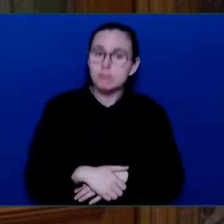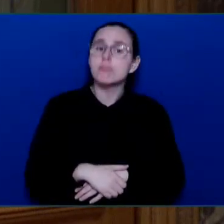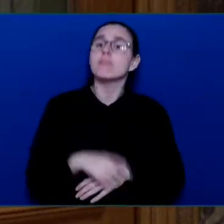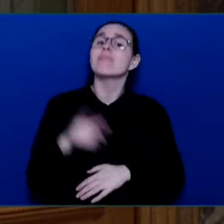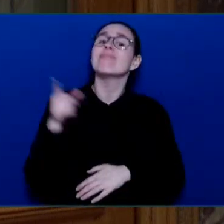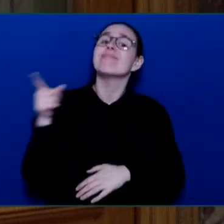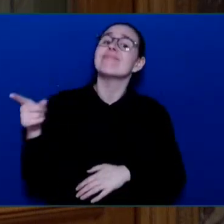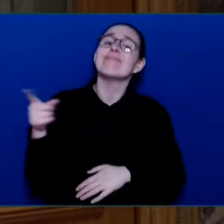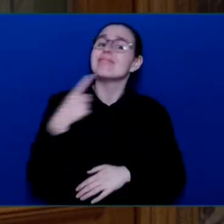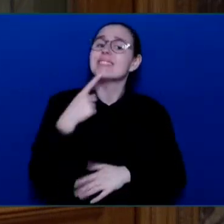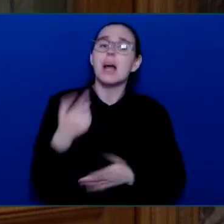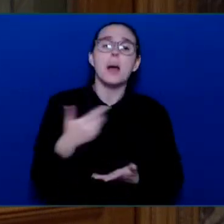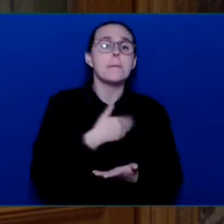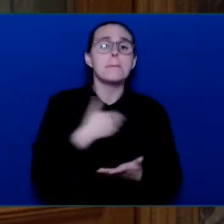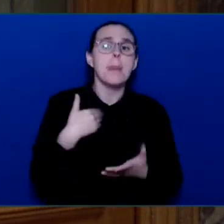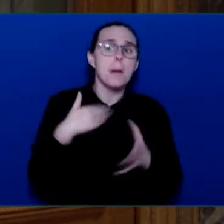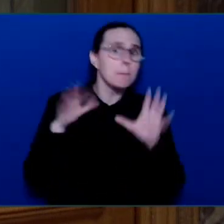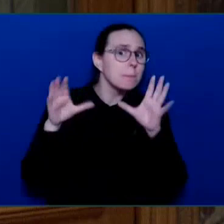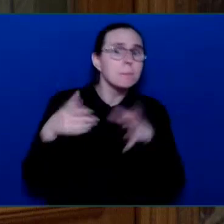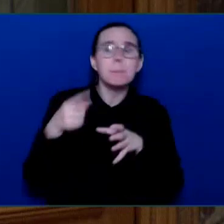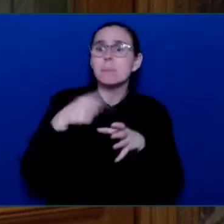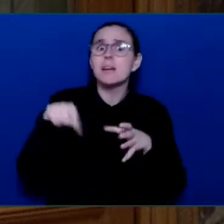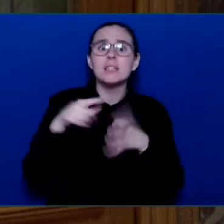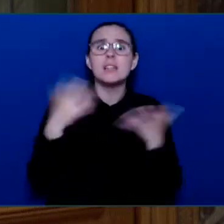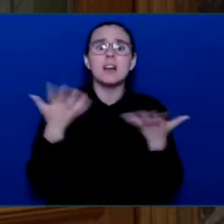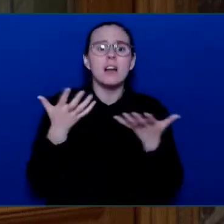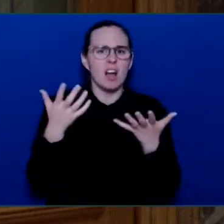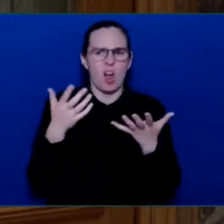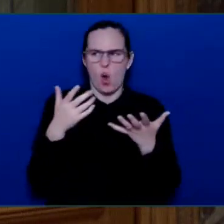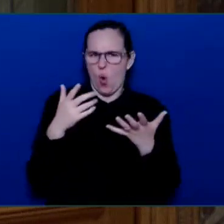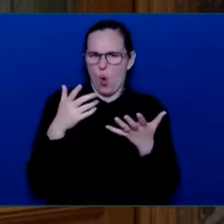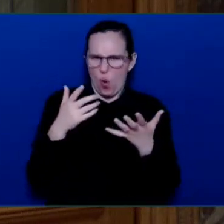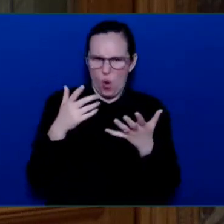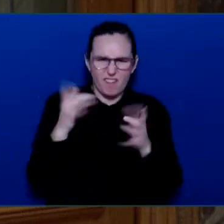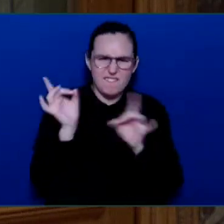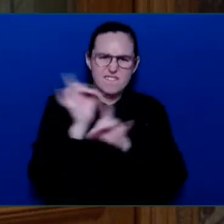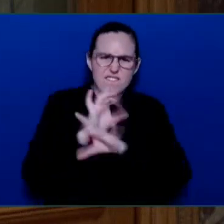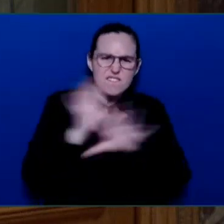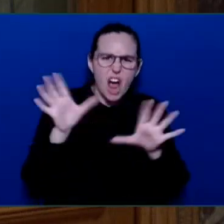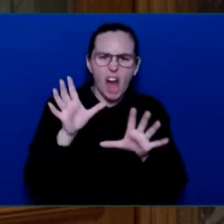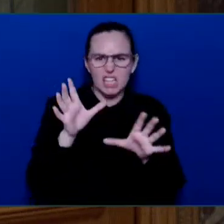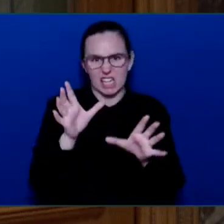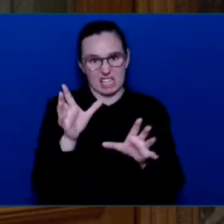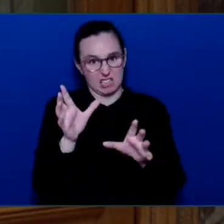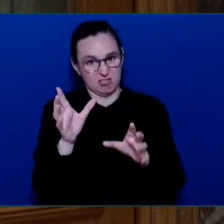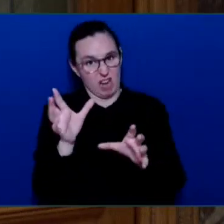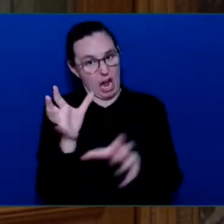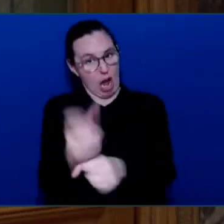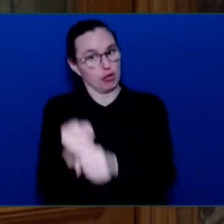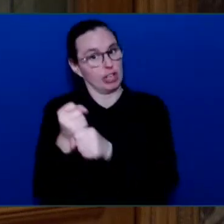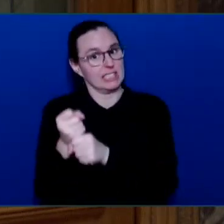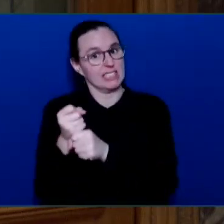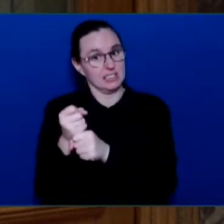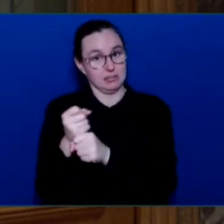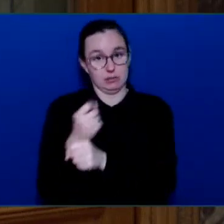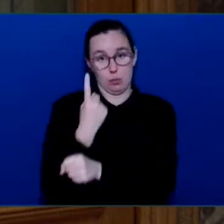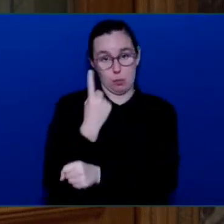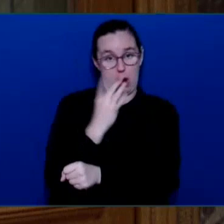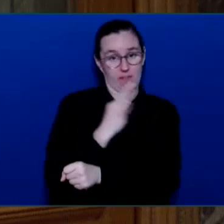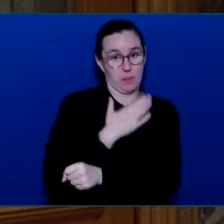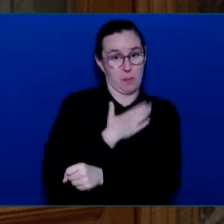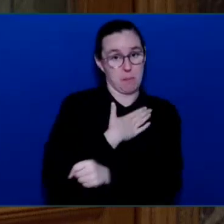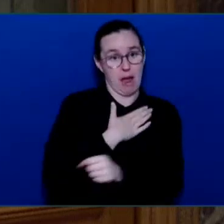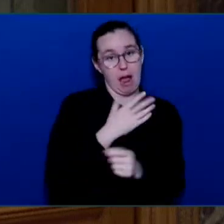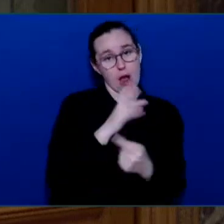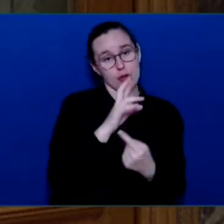violently arrest my relatives. One of my friends and relatives, she was tackled to the ground. Another, a relative of mine, drum in